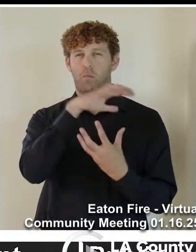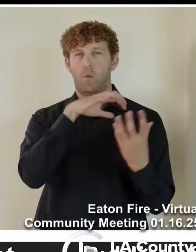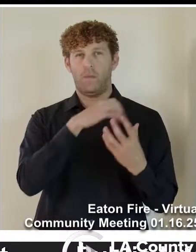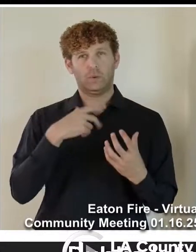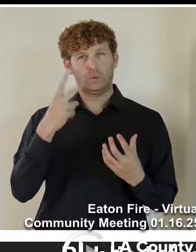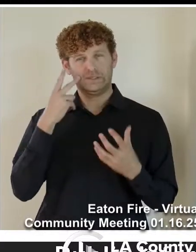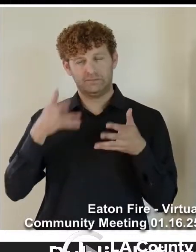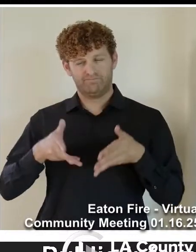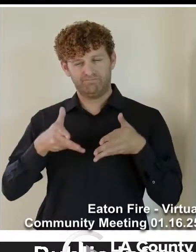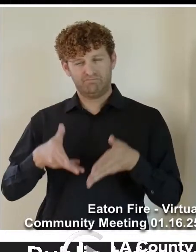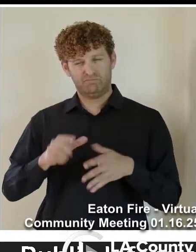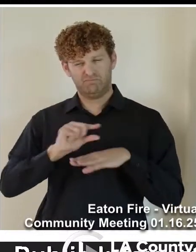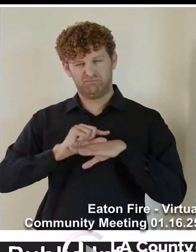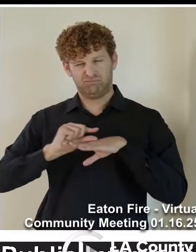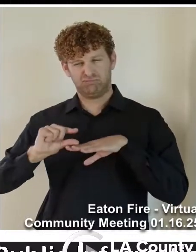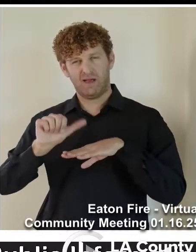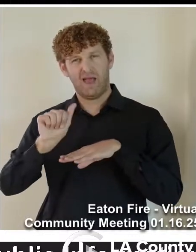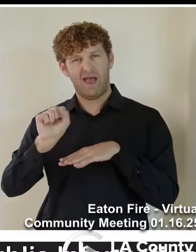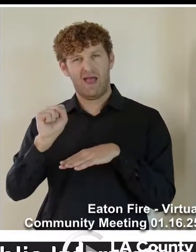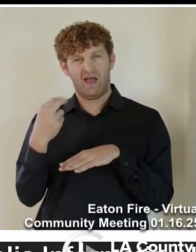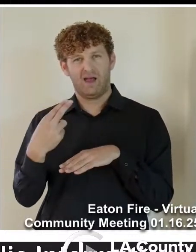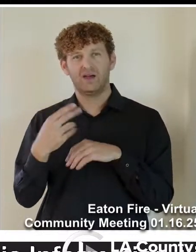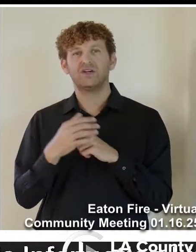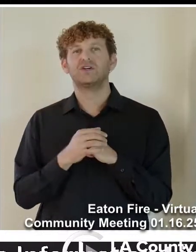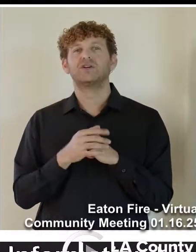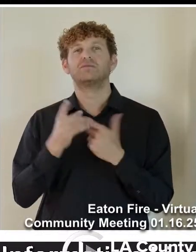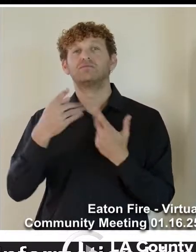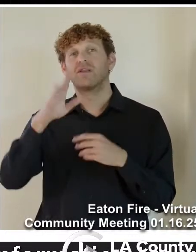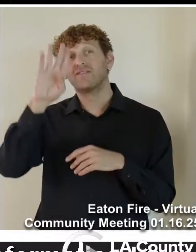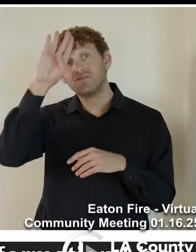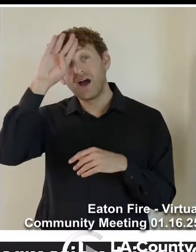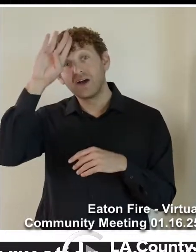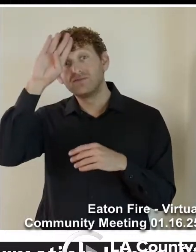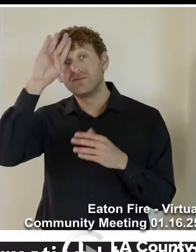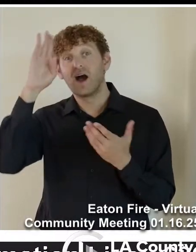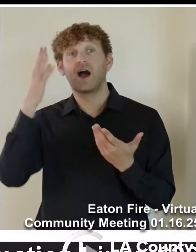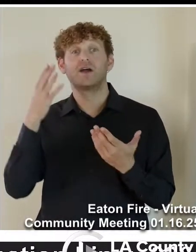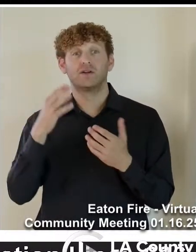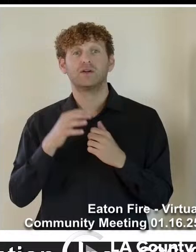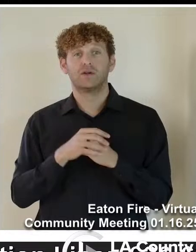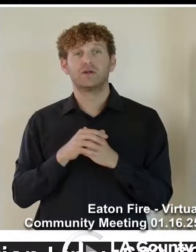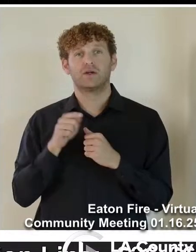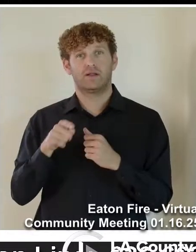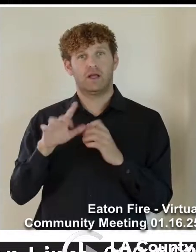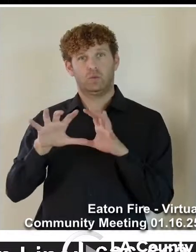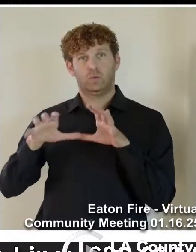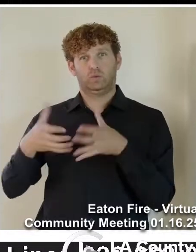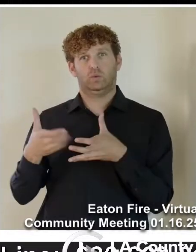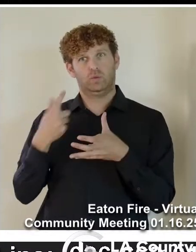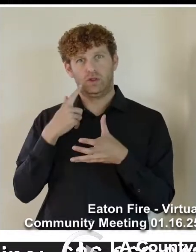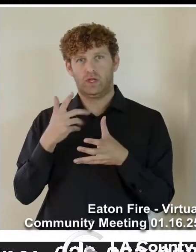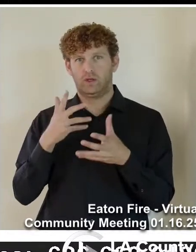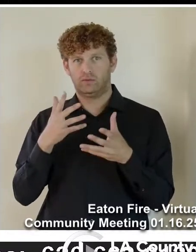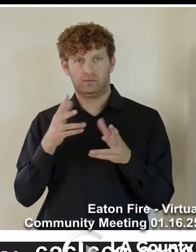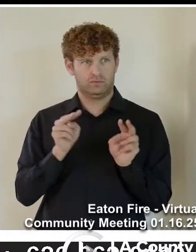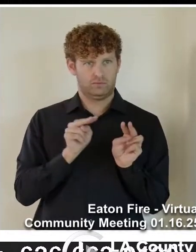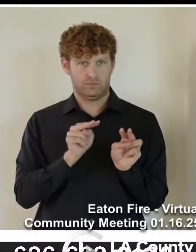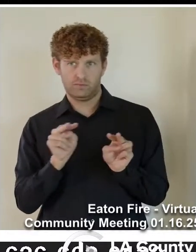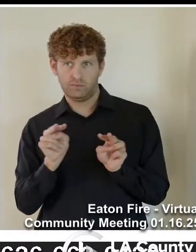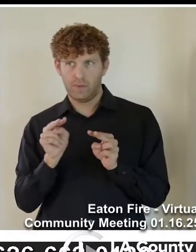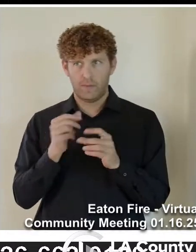a hazard not only to our firefighters, but utility crews that are trying to make those properties safe. They have to be very careful about where they